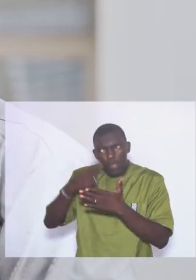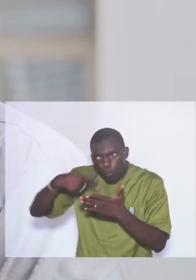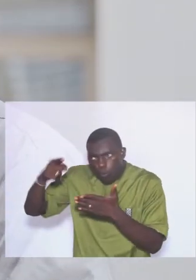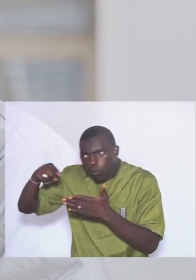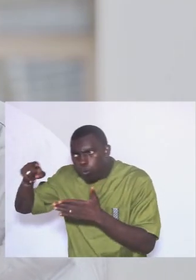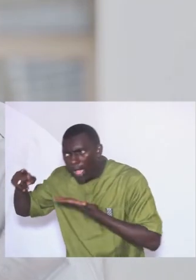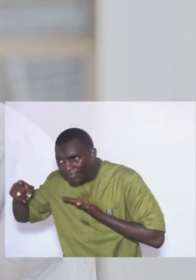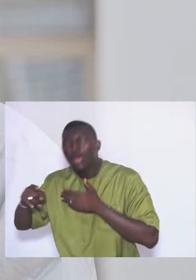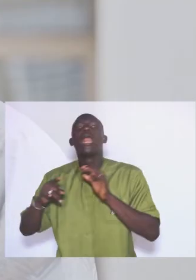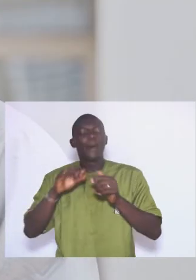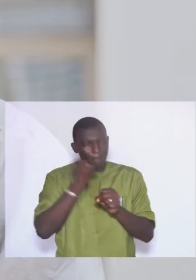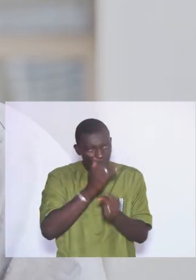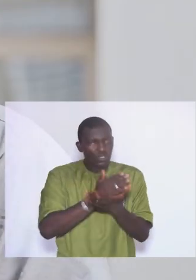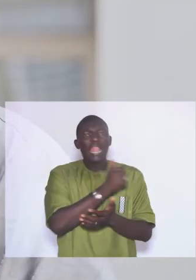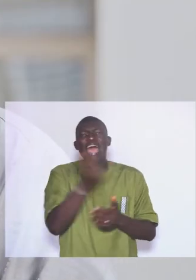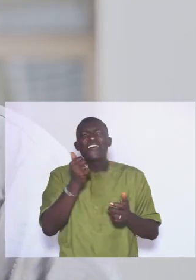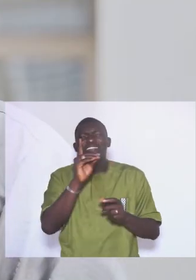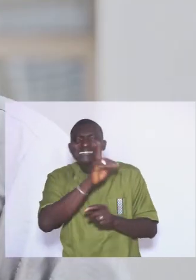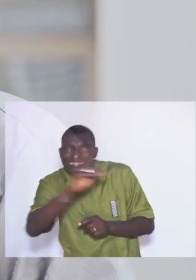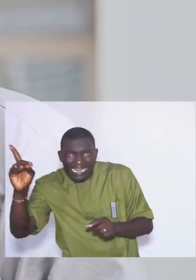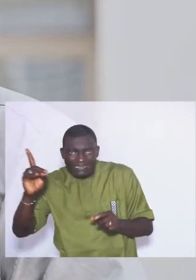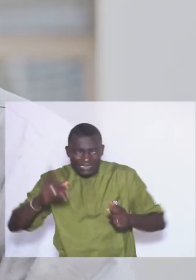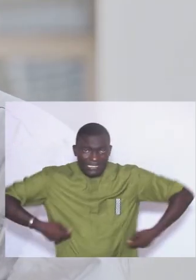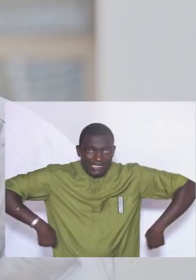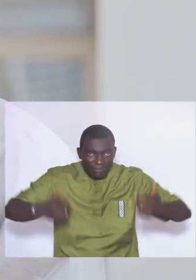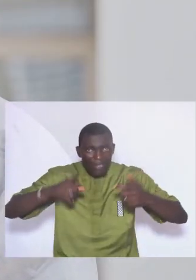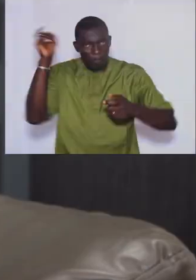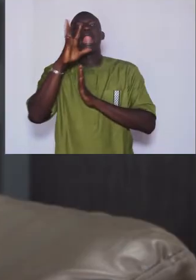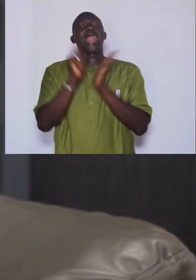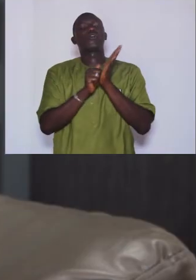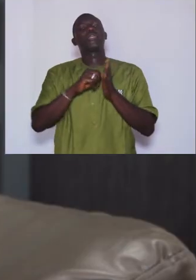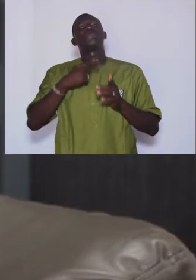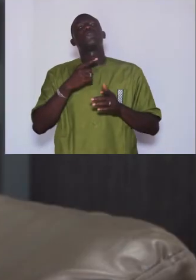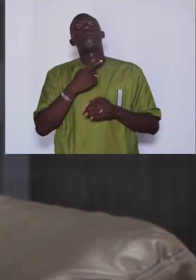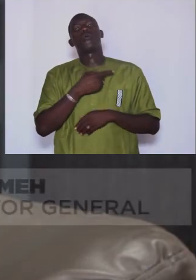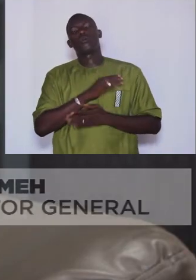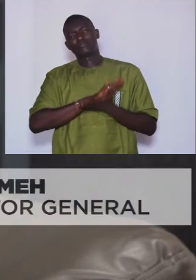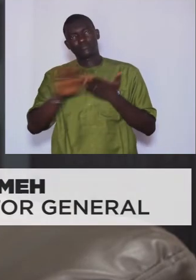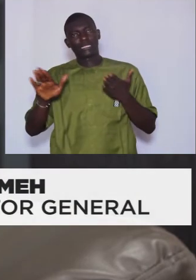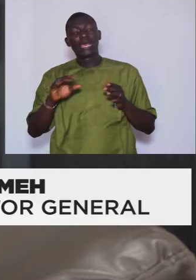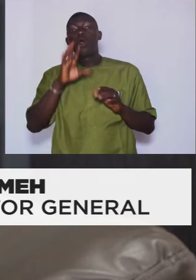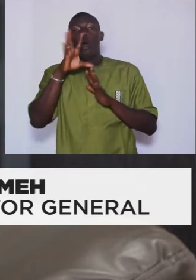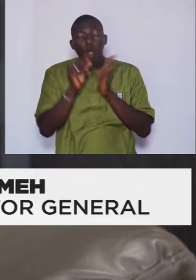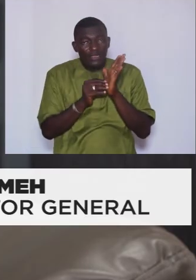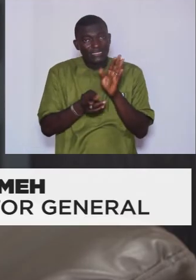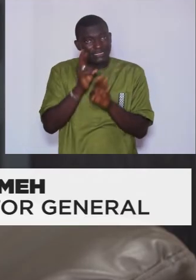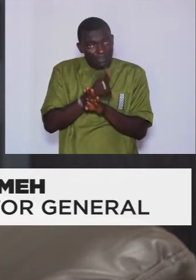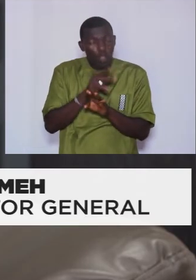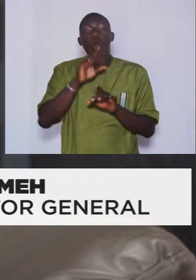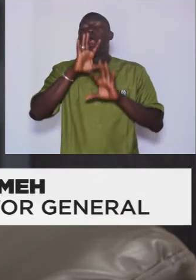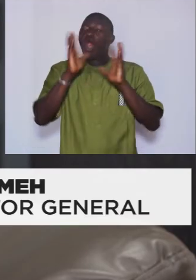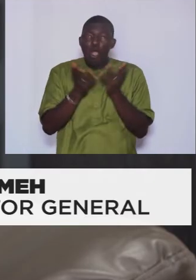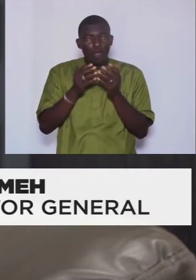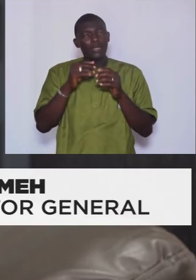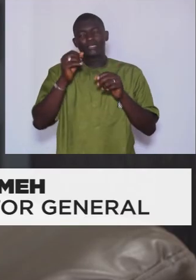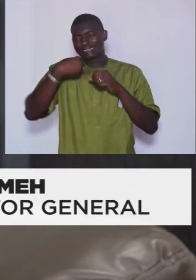to ensure that every single penny of the public funds are actually accounted for. The needed audit impact can be realized if all the stakeholders play